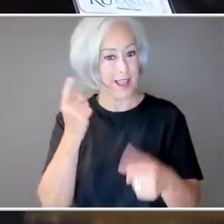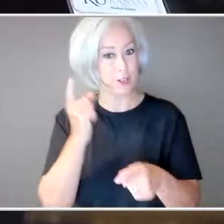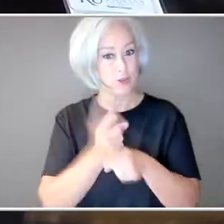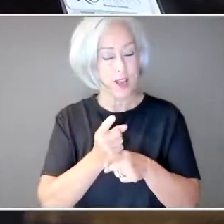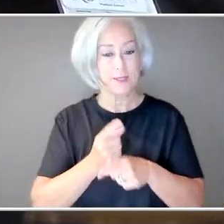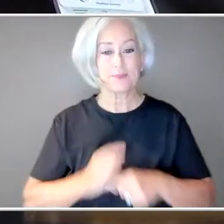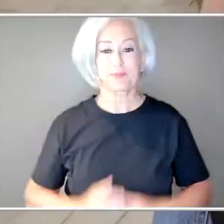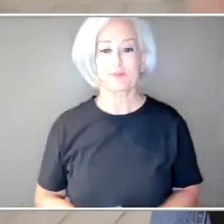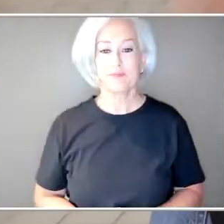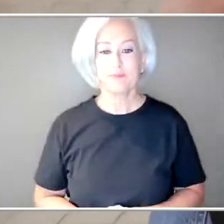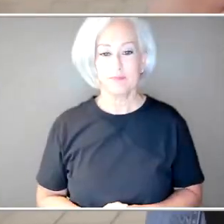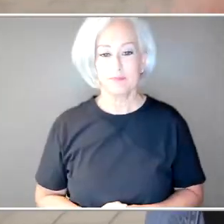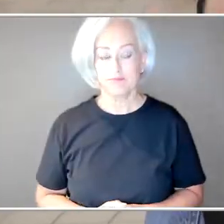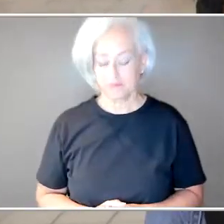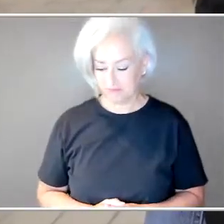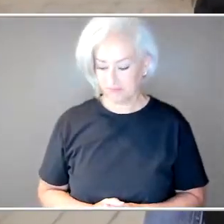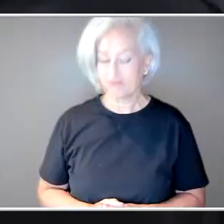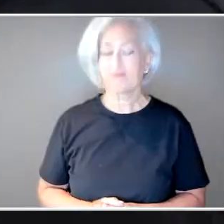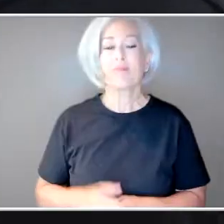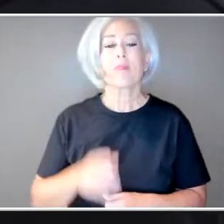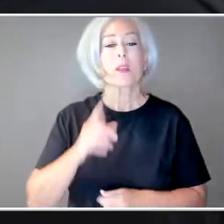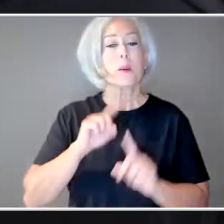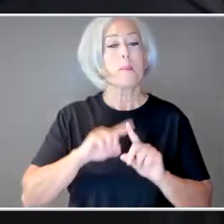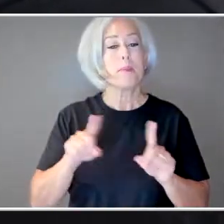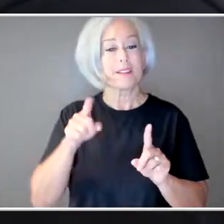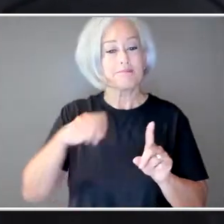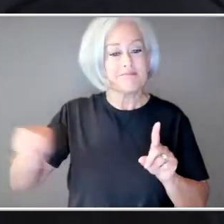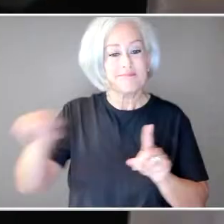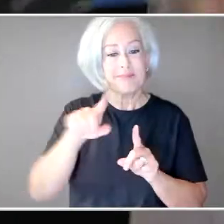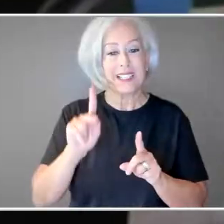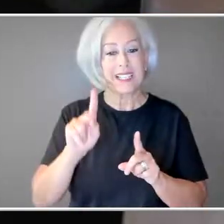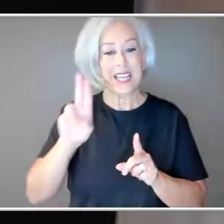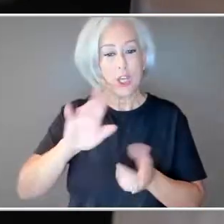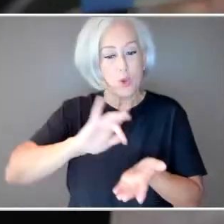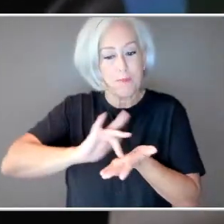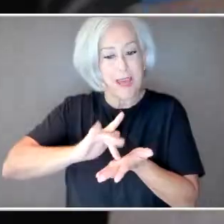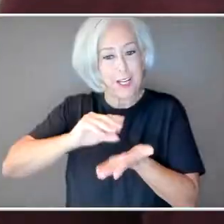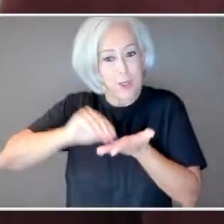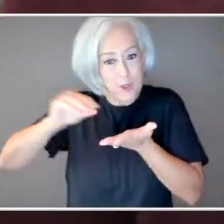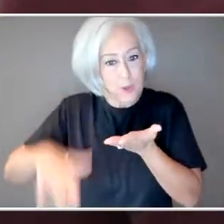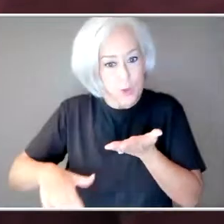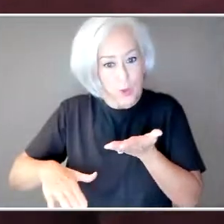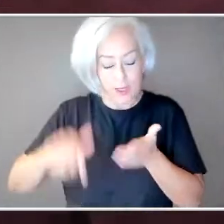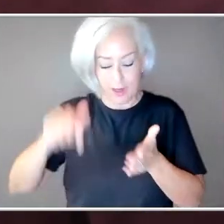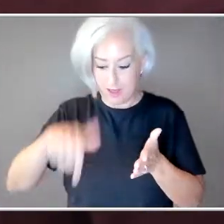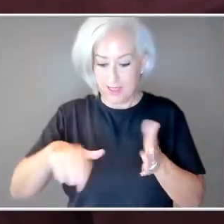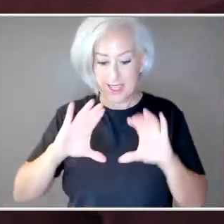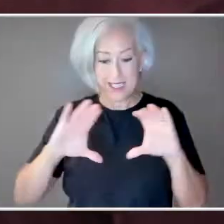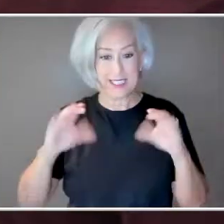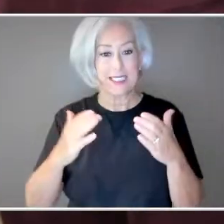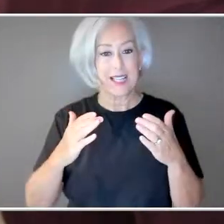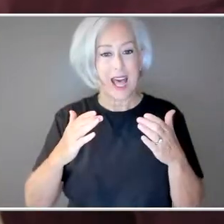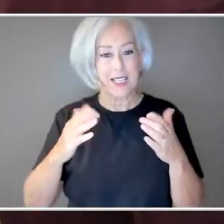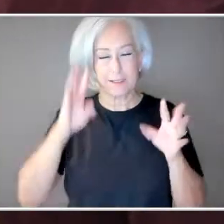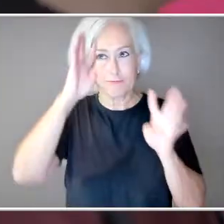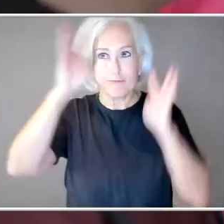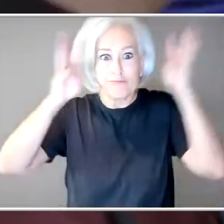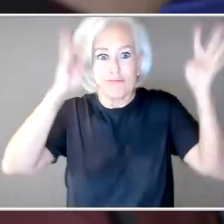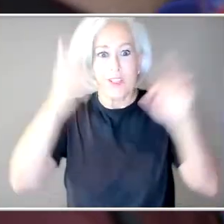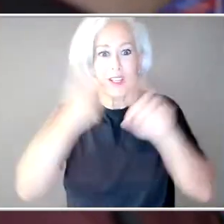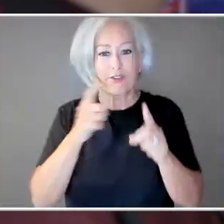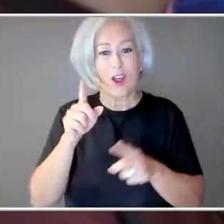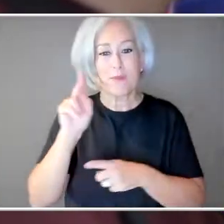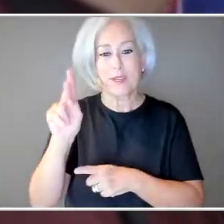get another cup measure. But these are KU Med School students, and this class is the brainchild of University of Kansas Health